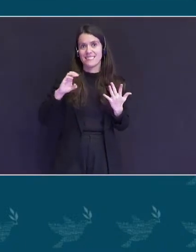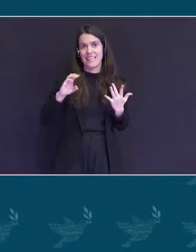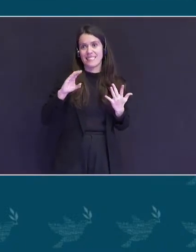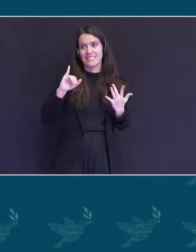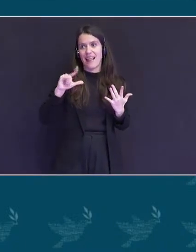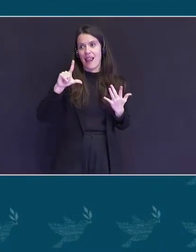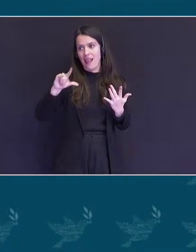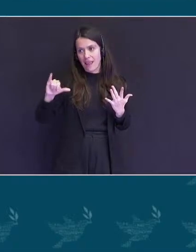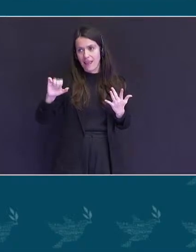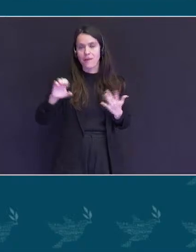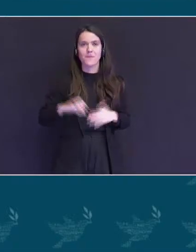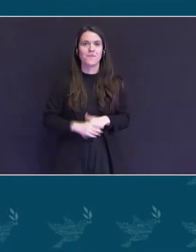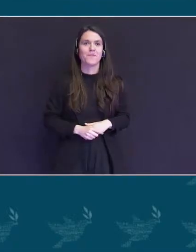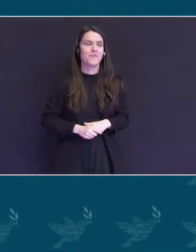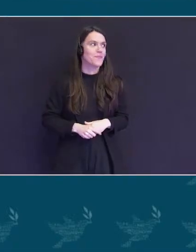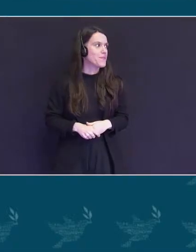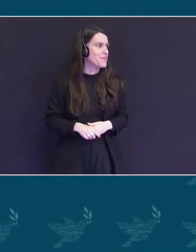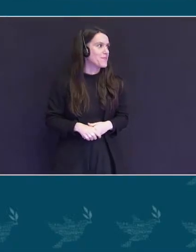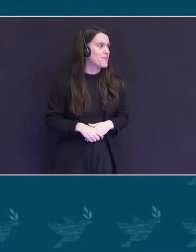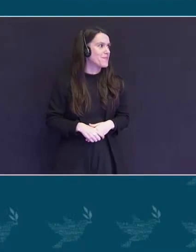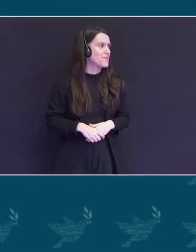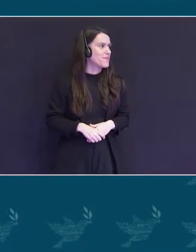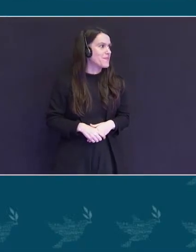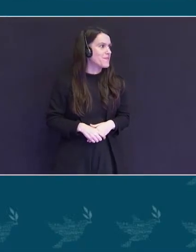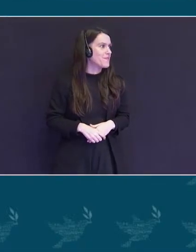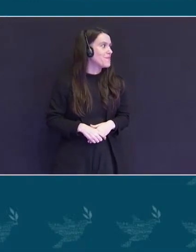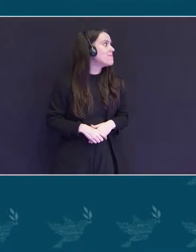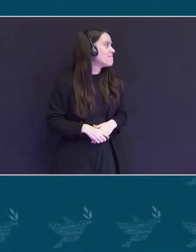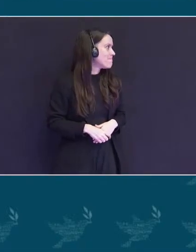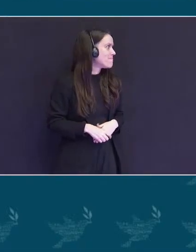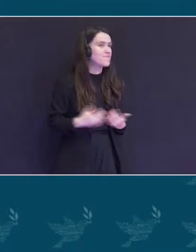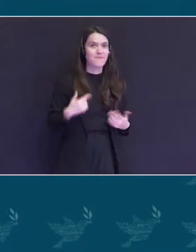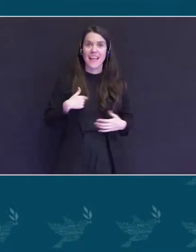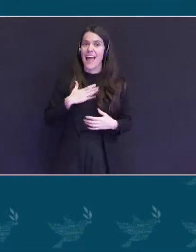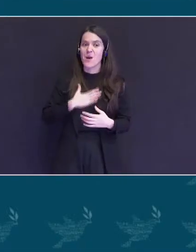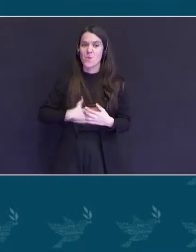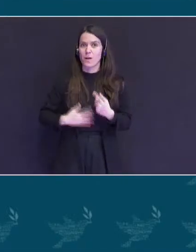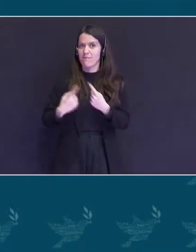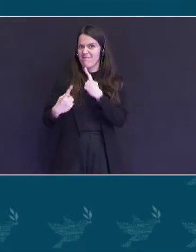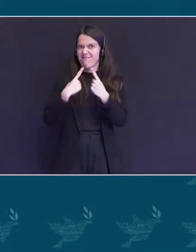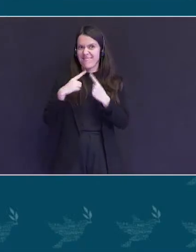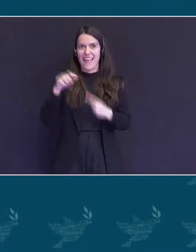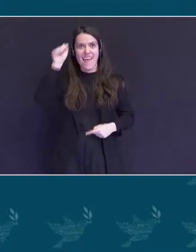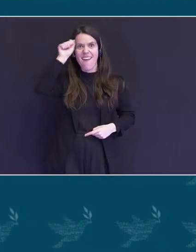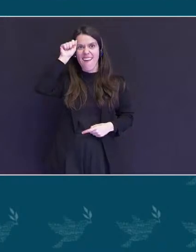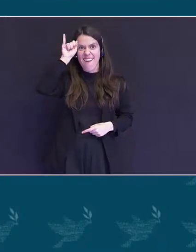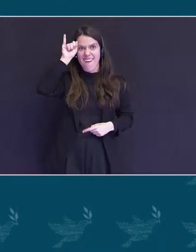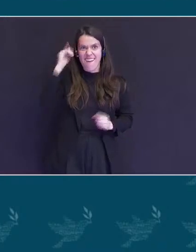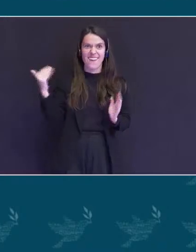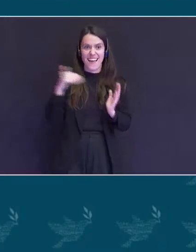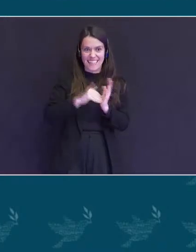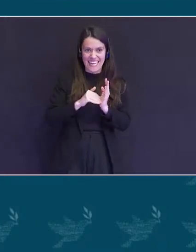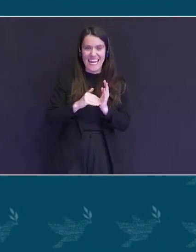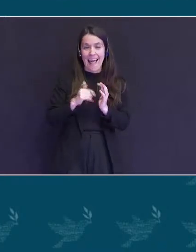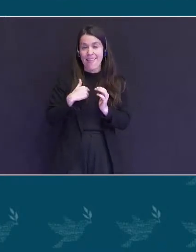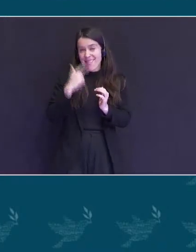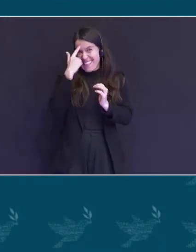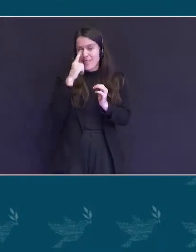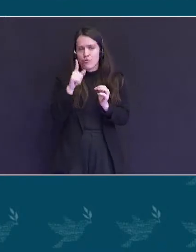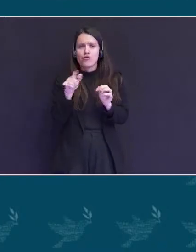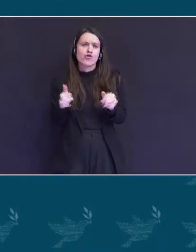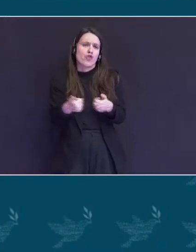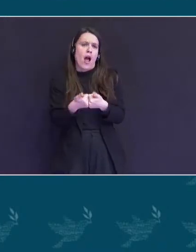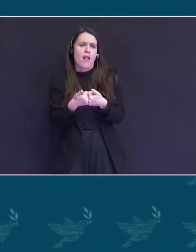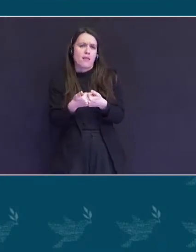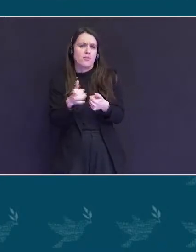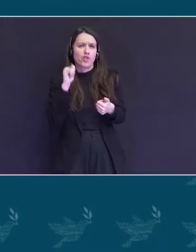Cecilia, please. Yes, I want to comment on the AI part again, because it definitely is a challenge, but